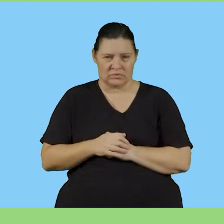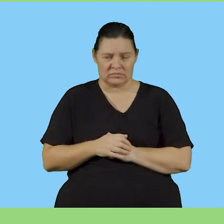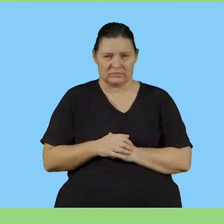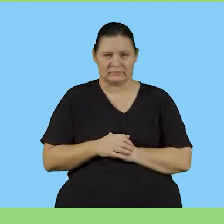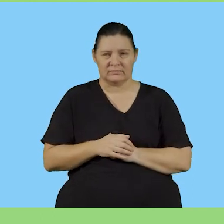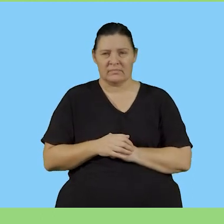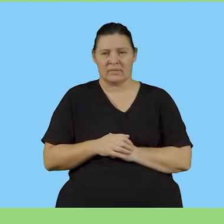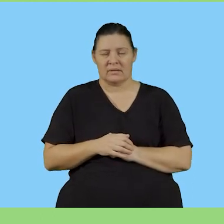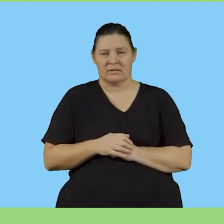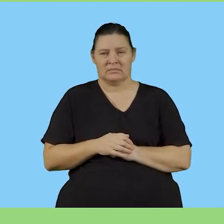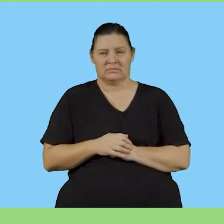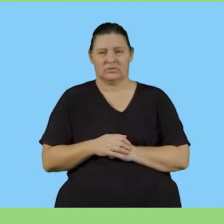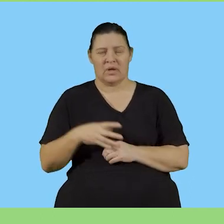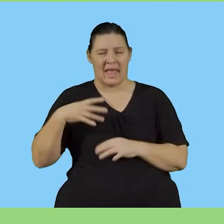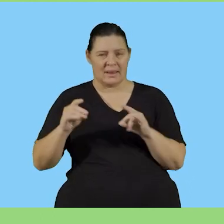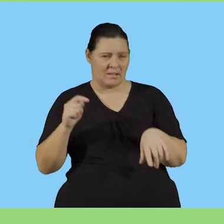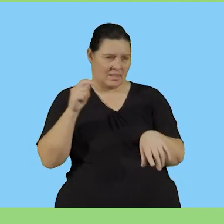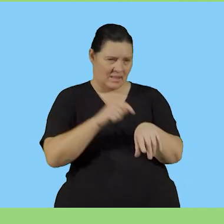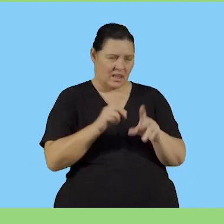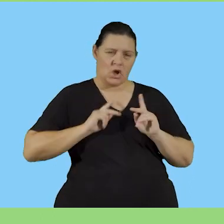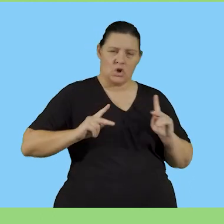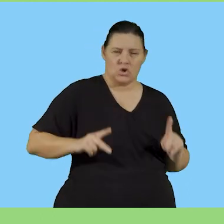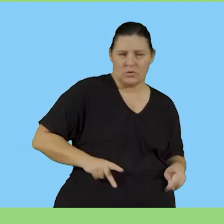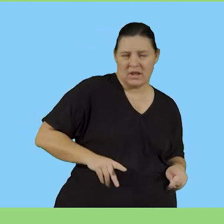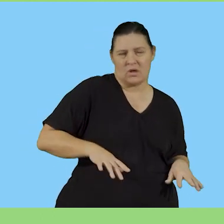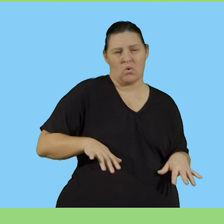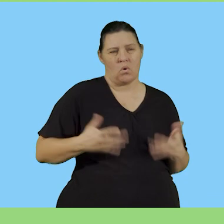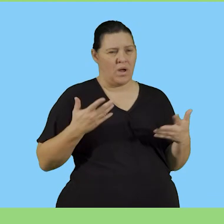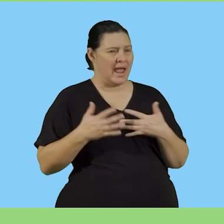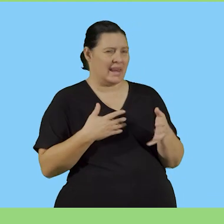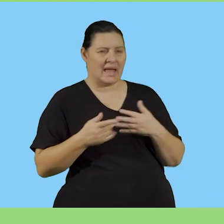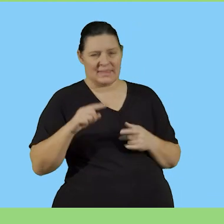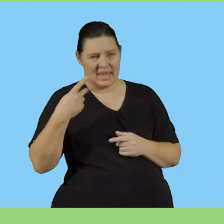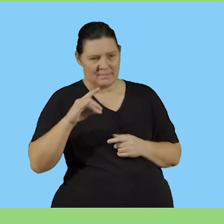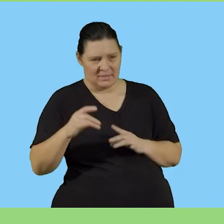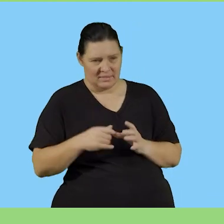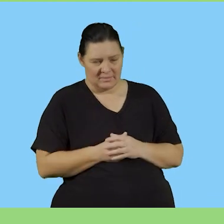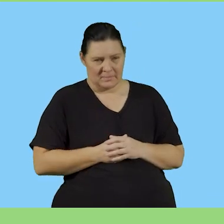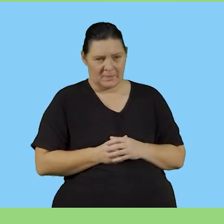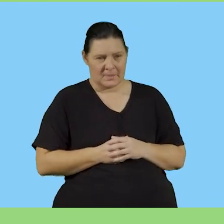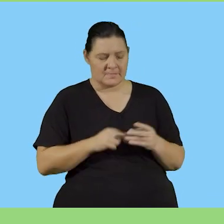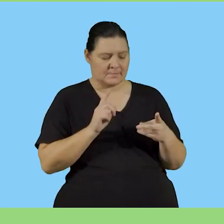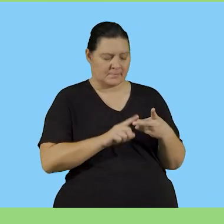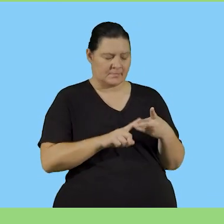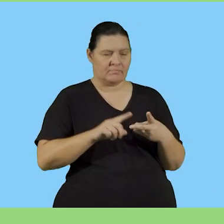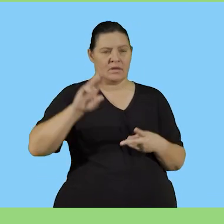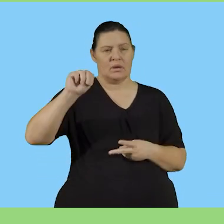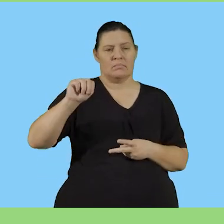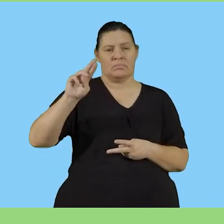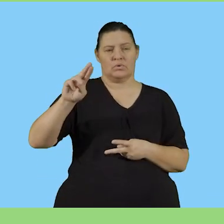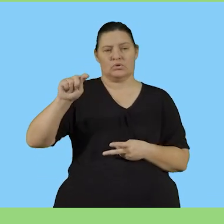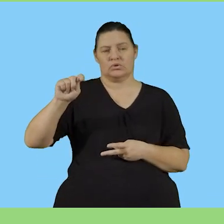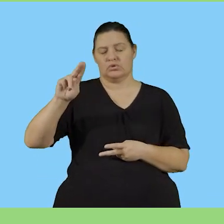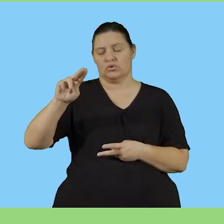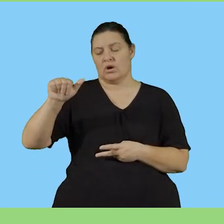a mosquito and it is biting on an animal. It could be a human, it could be any other animal.